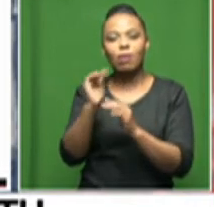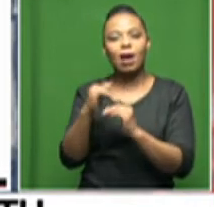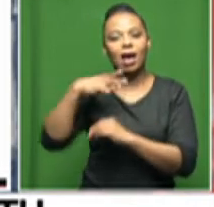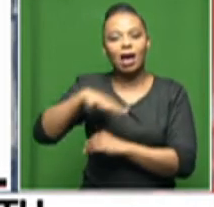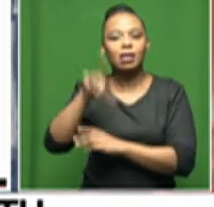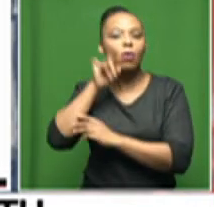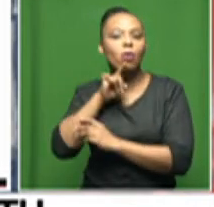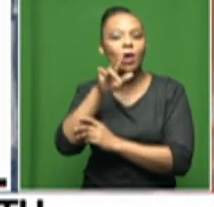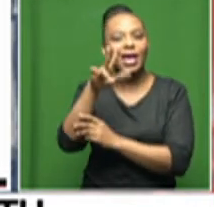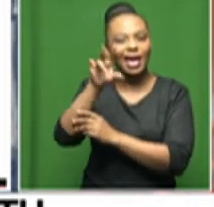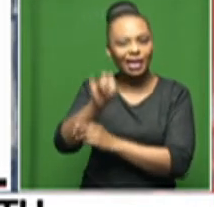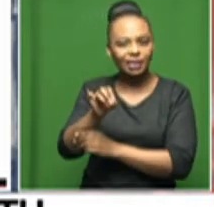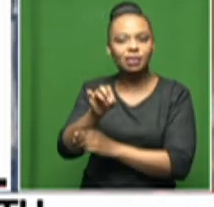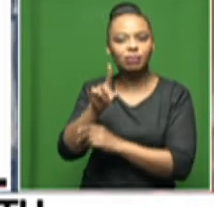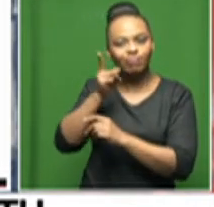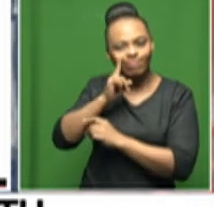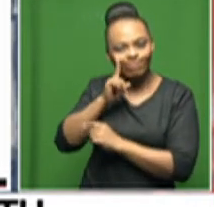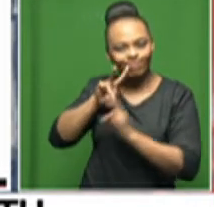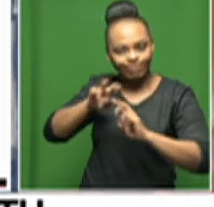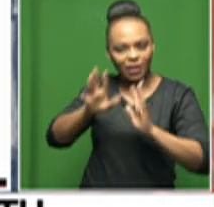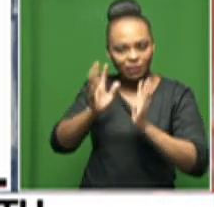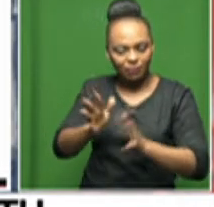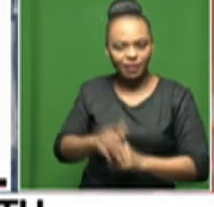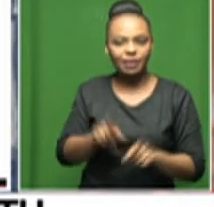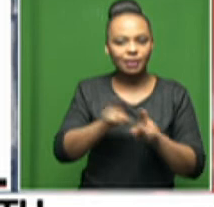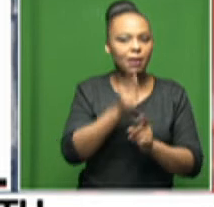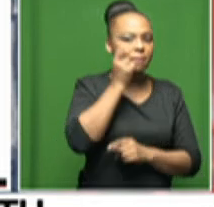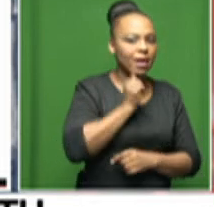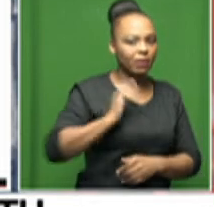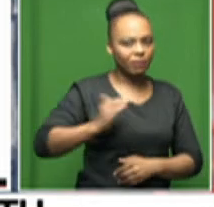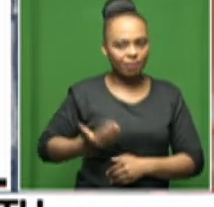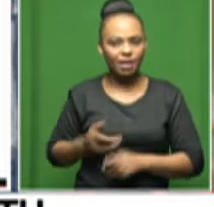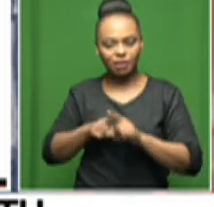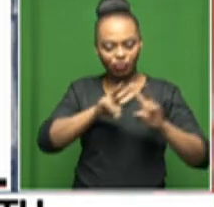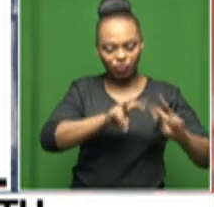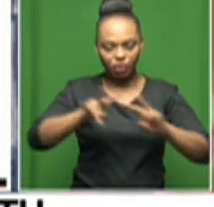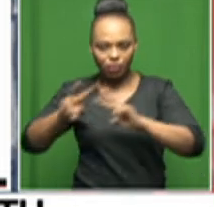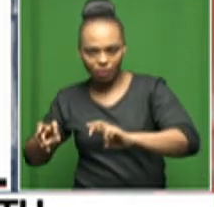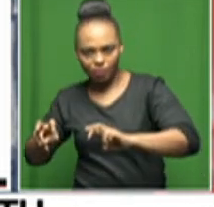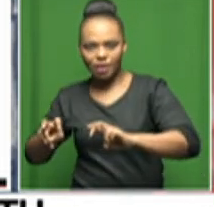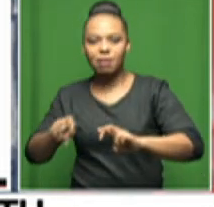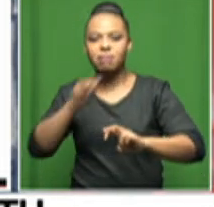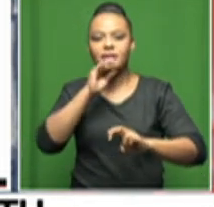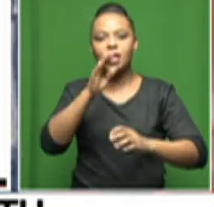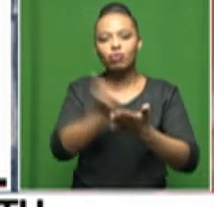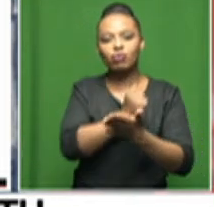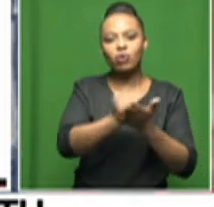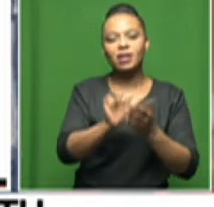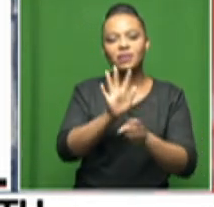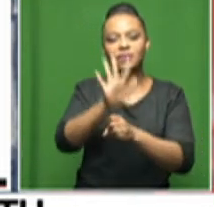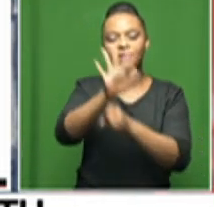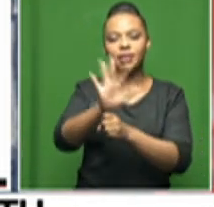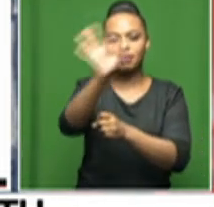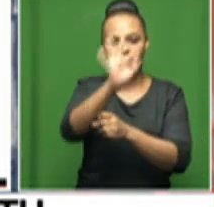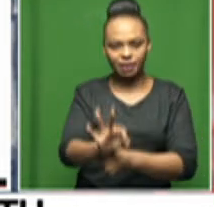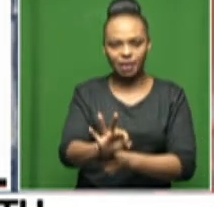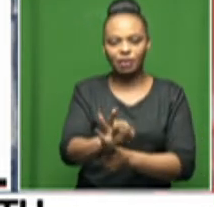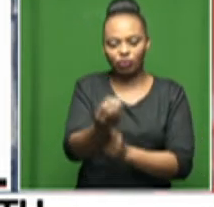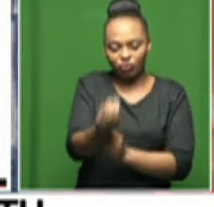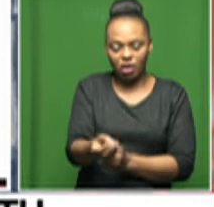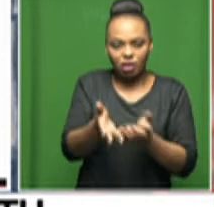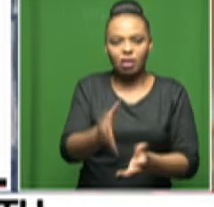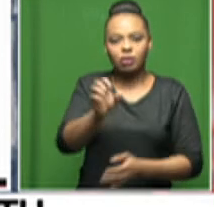our study. We had a nice distribution between male and female, and we enrolled about 15% of the trial in South